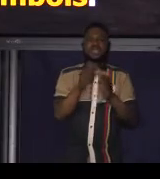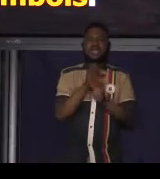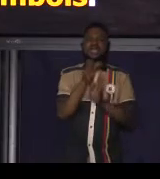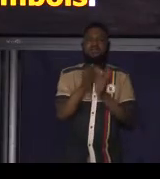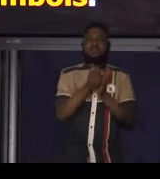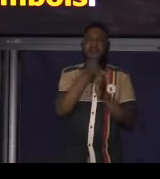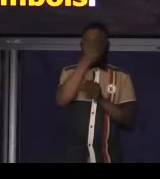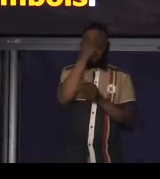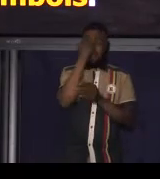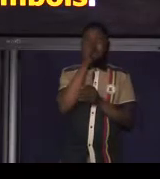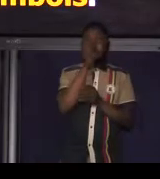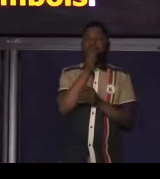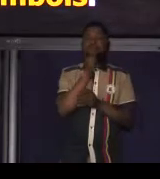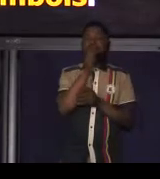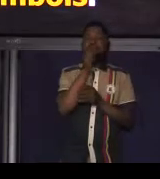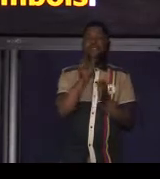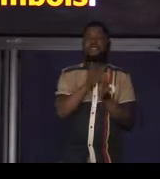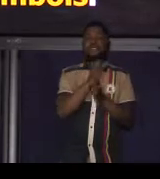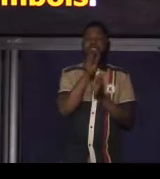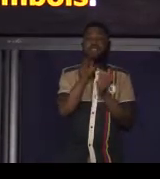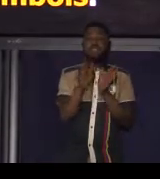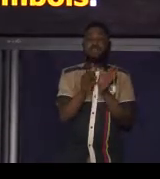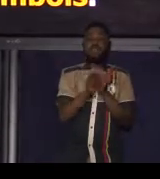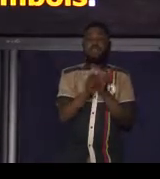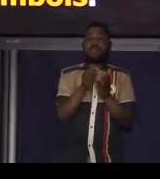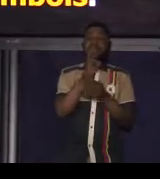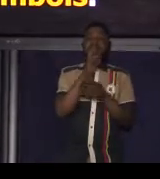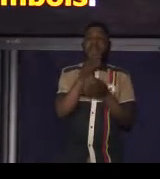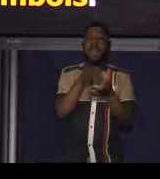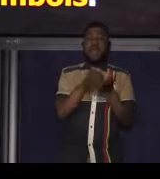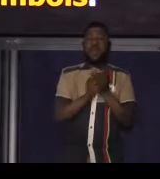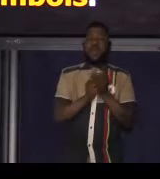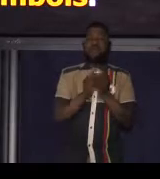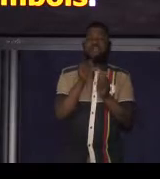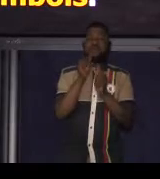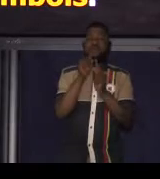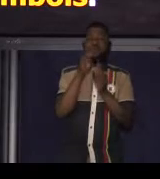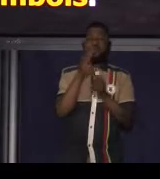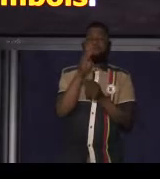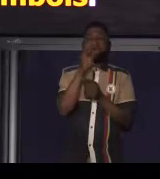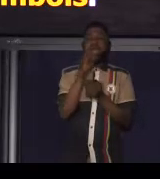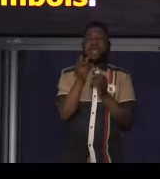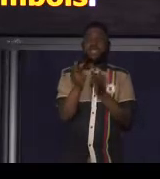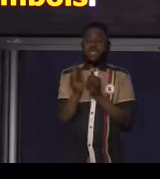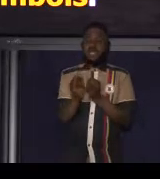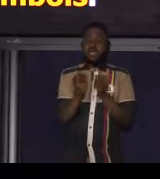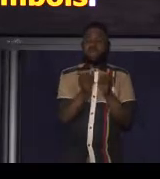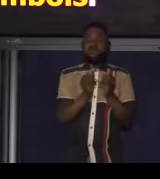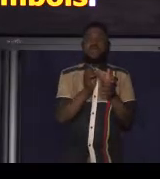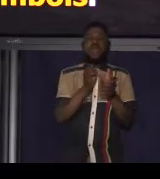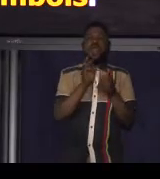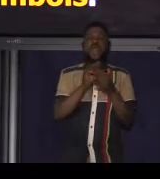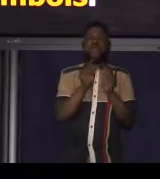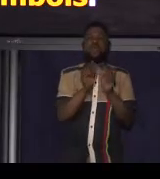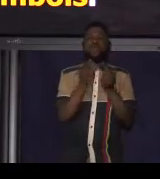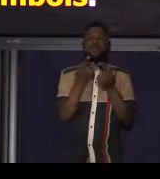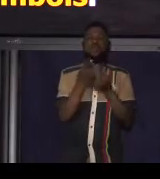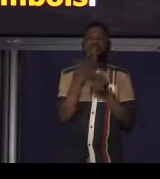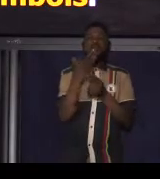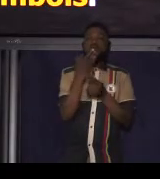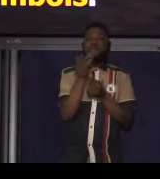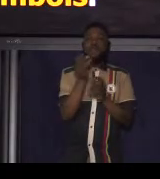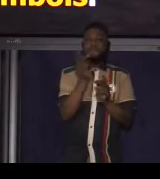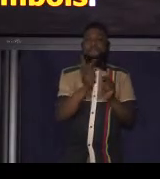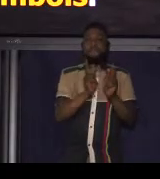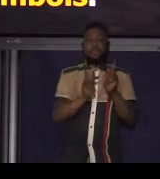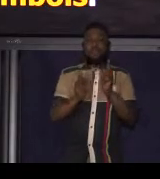symbols because private symbols are owned specifically by individuals or group of people